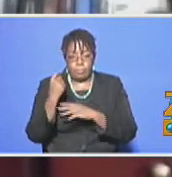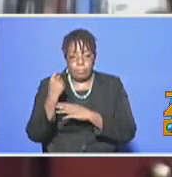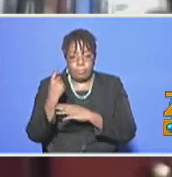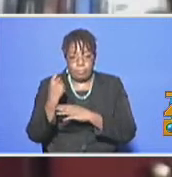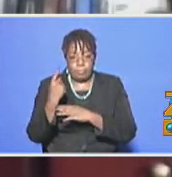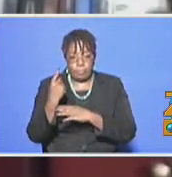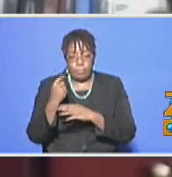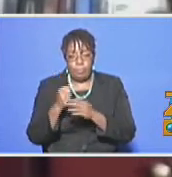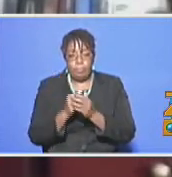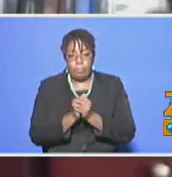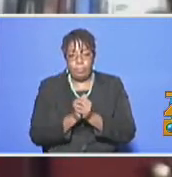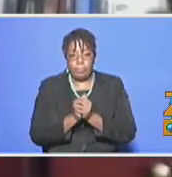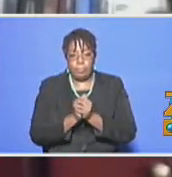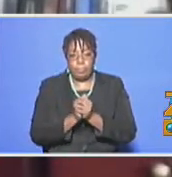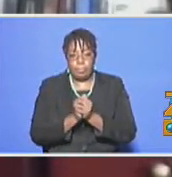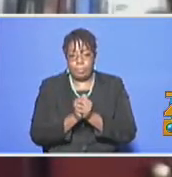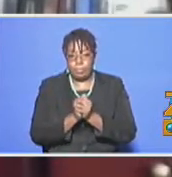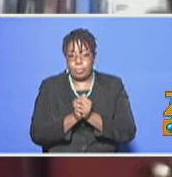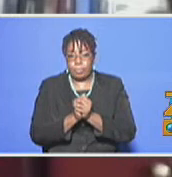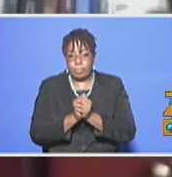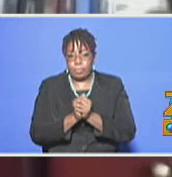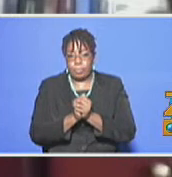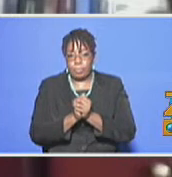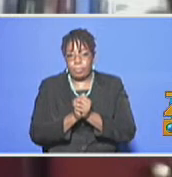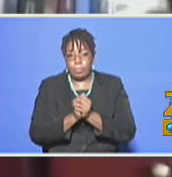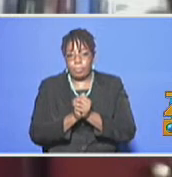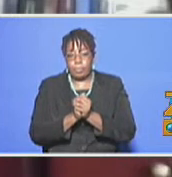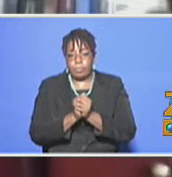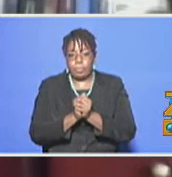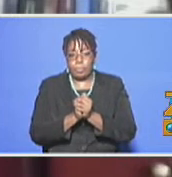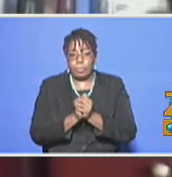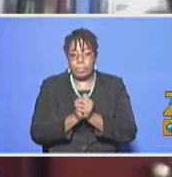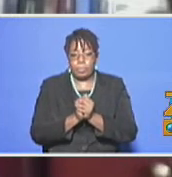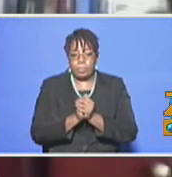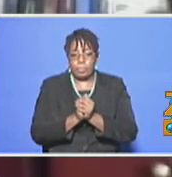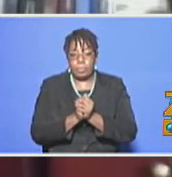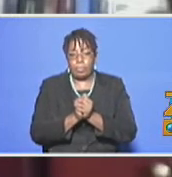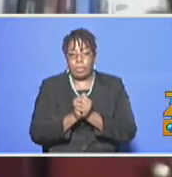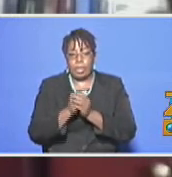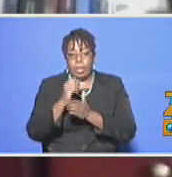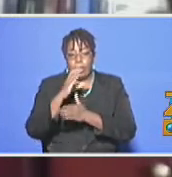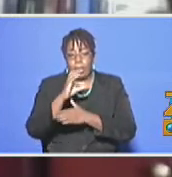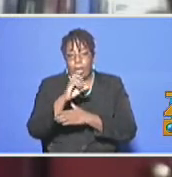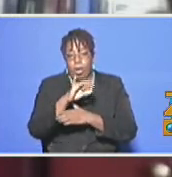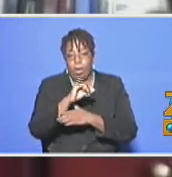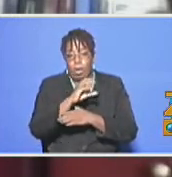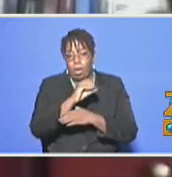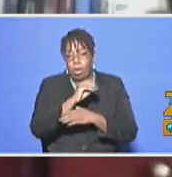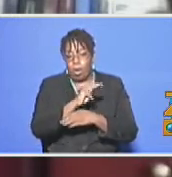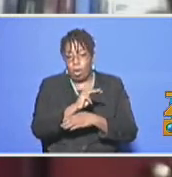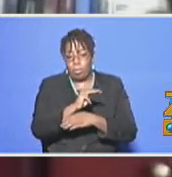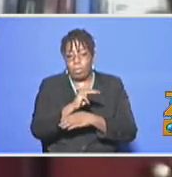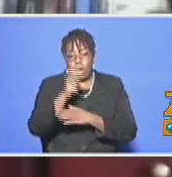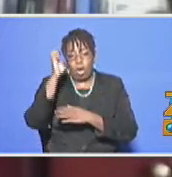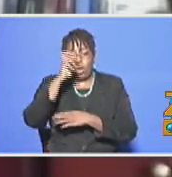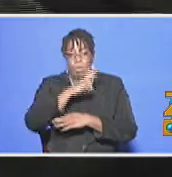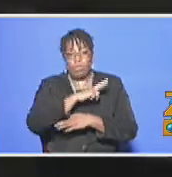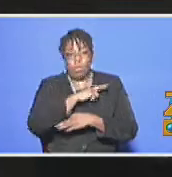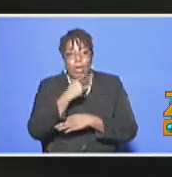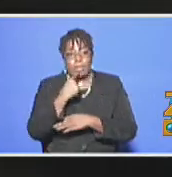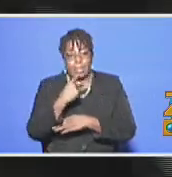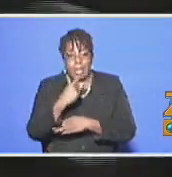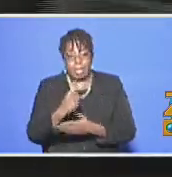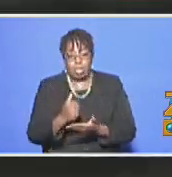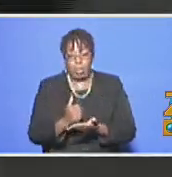movement a lived experience for the citizens of CARICOM. According to CARICOM Secretary General Erwin LaRocque, to